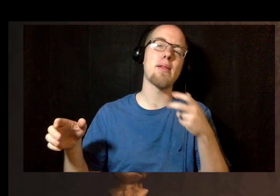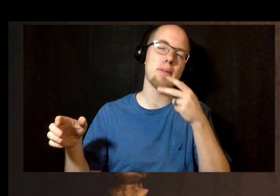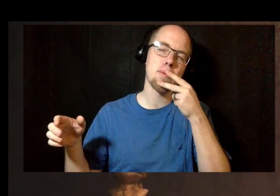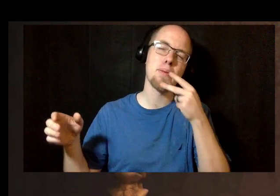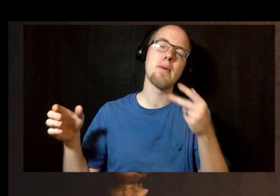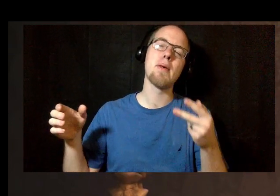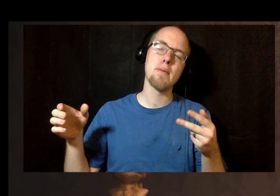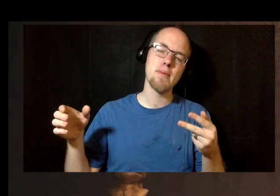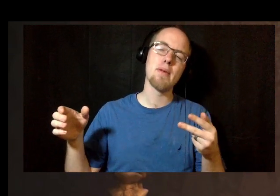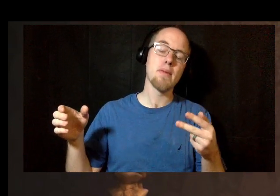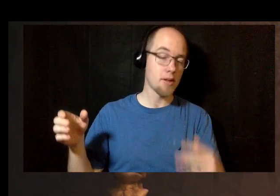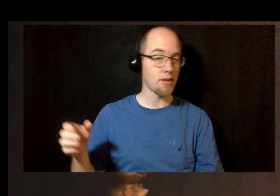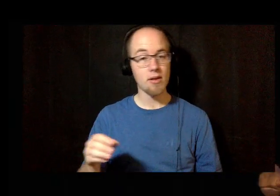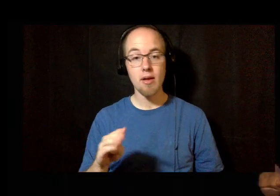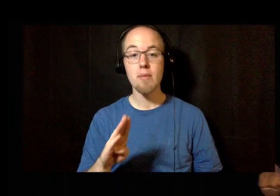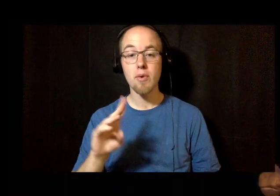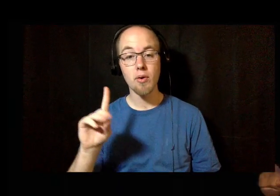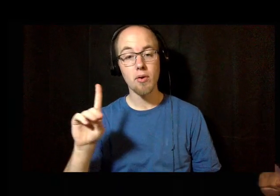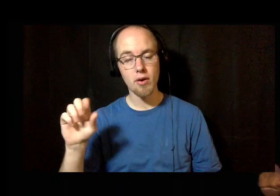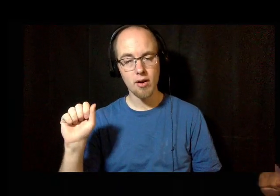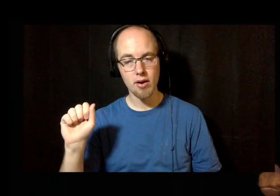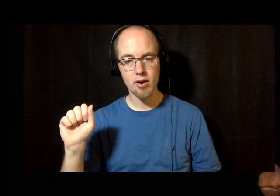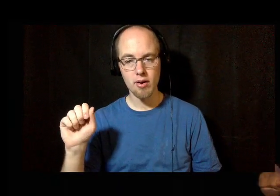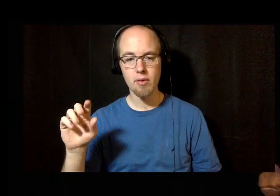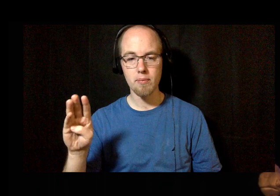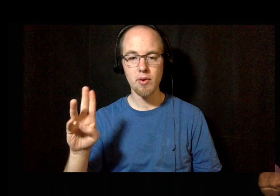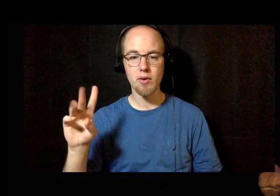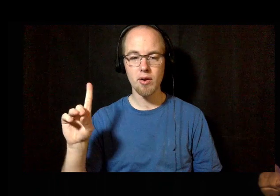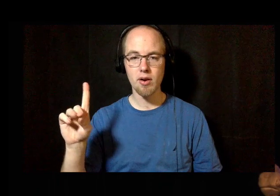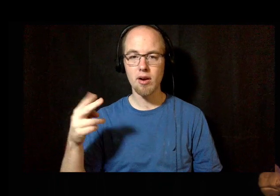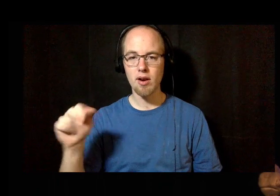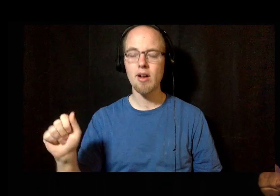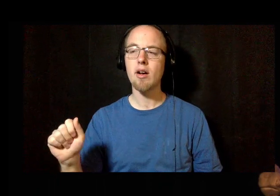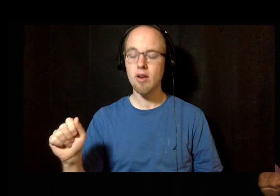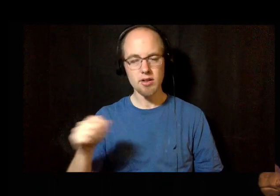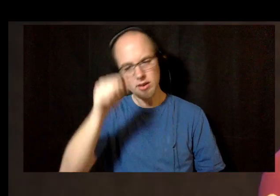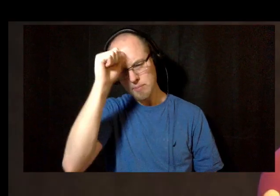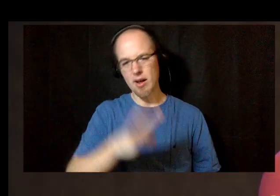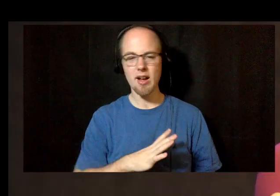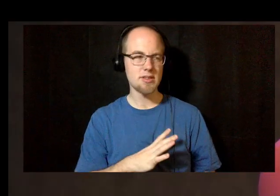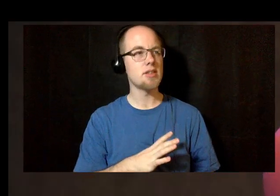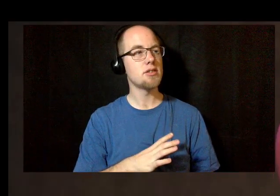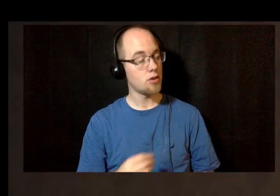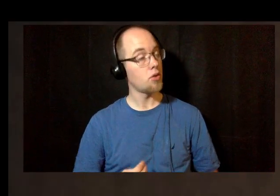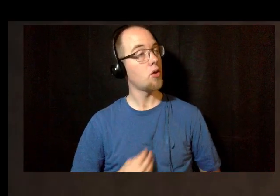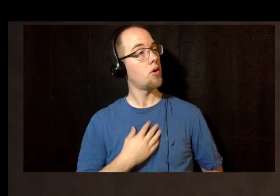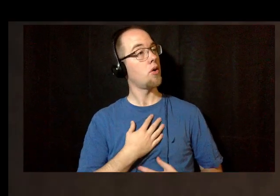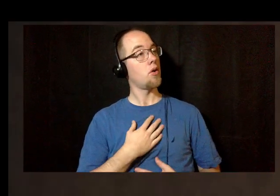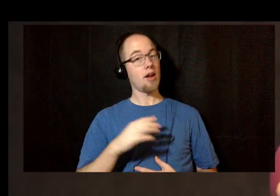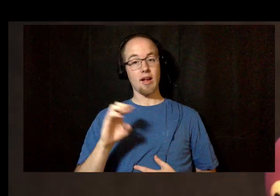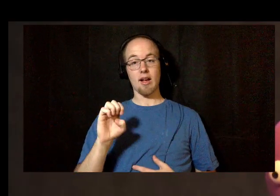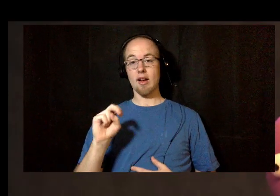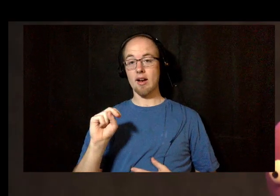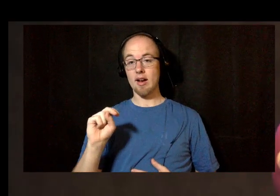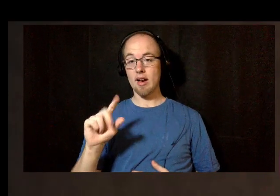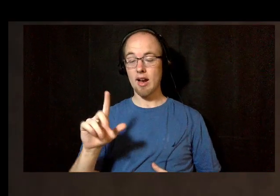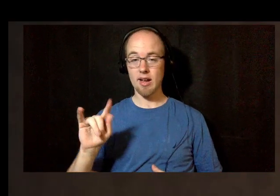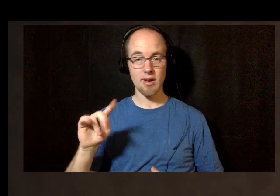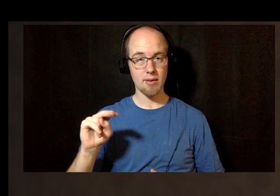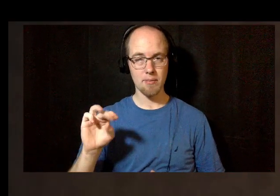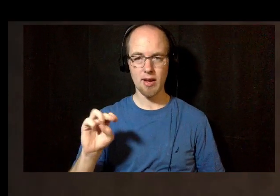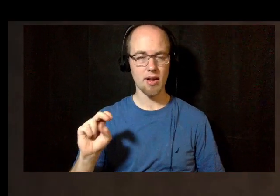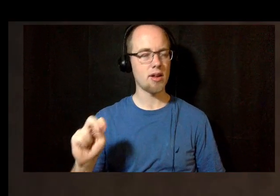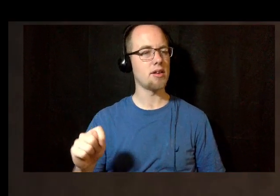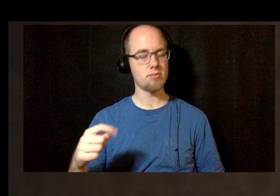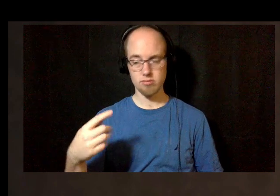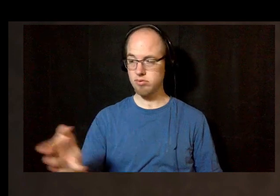And I mean, Buddha was just a dude who found enlightenment sometime around the 5th century, and he decided to stick around and talk about it, you